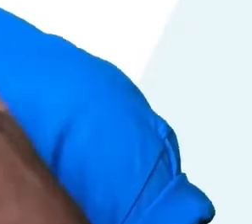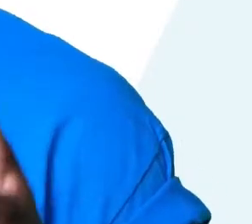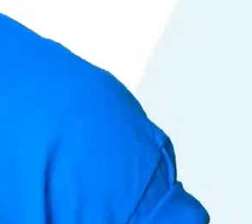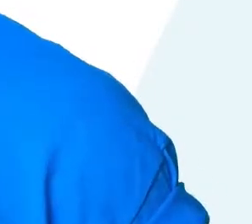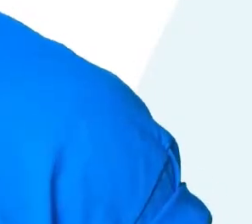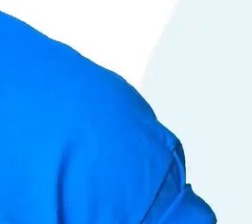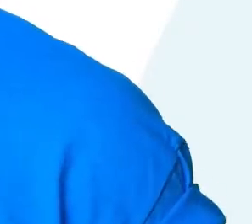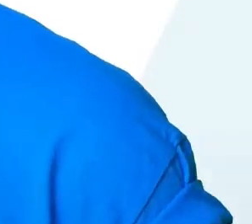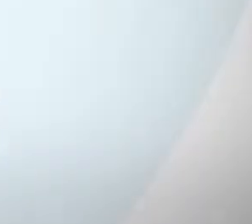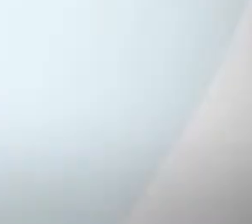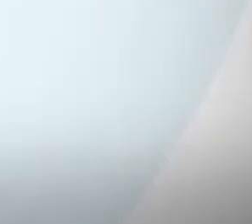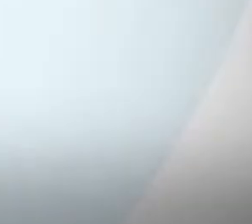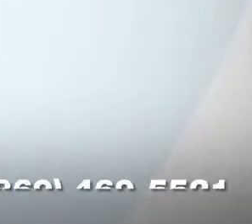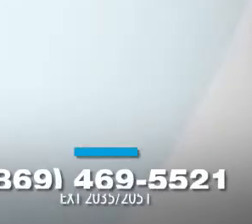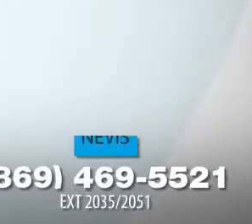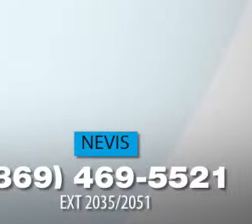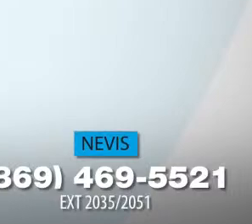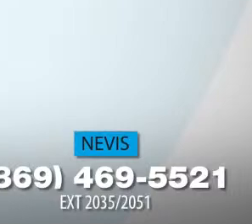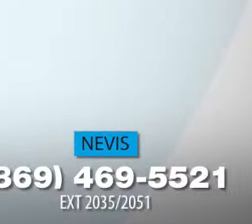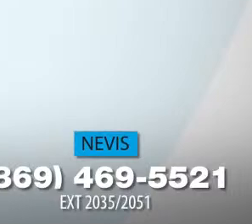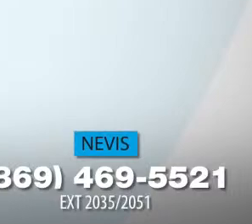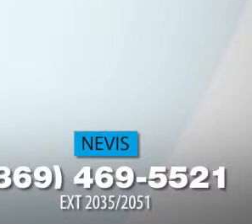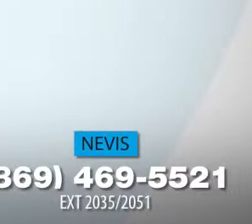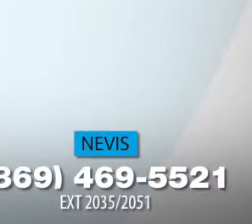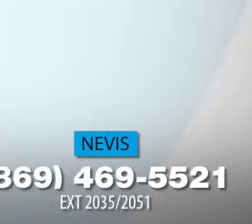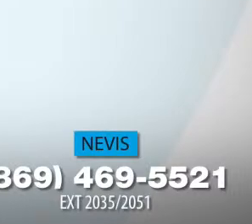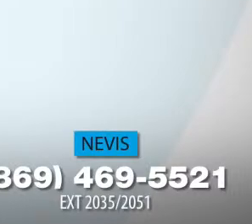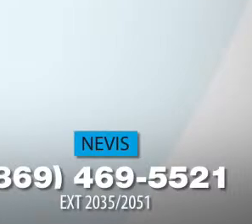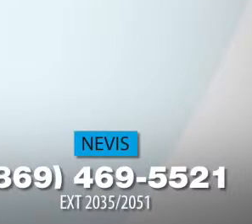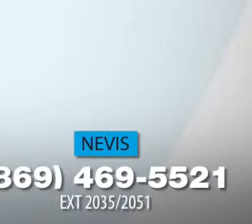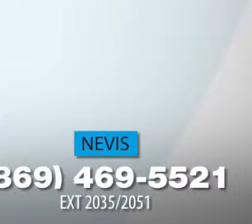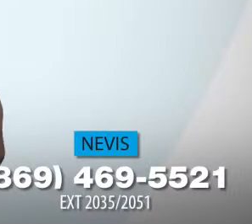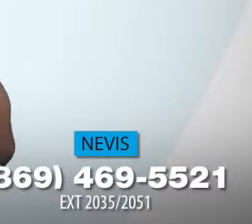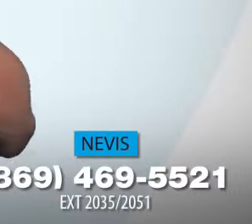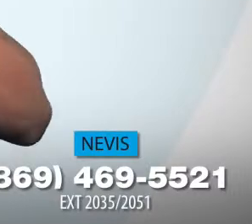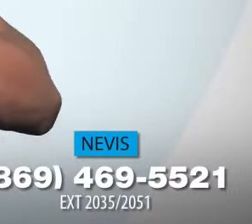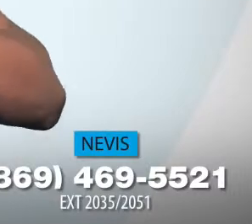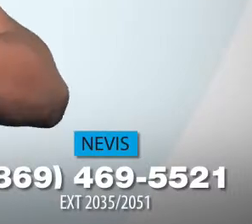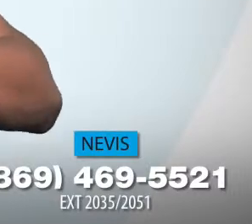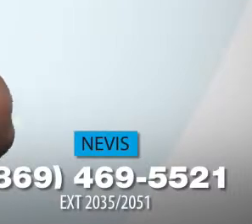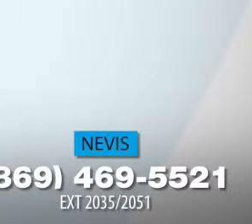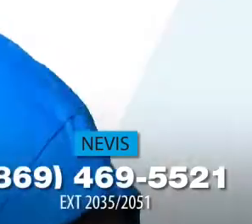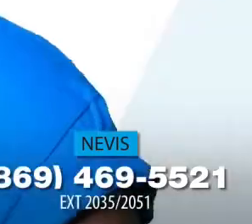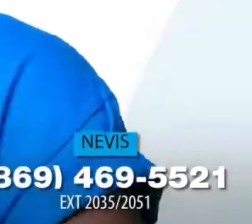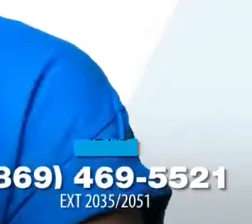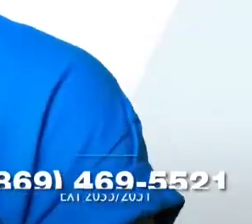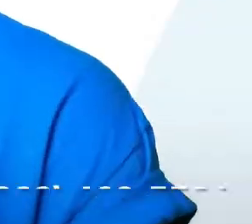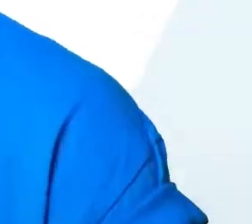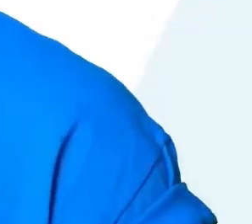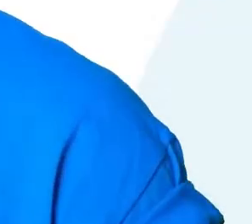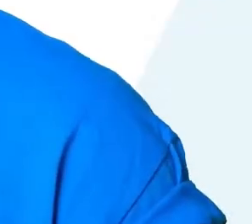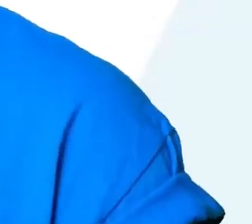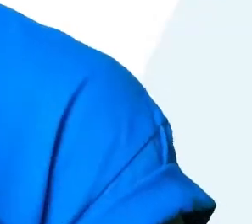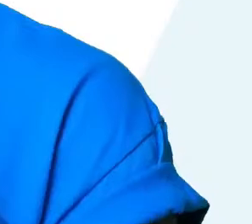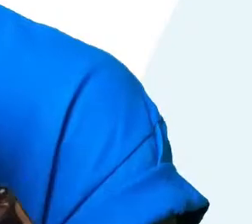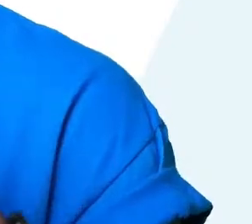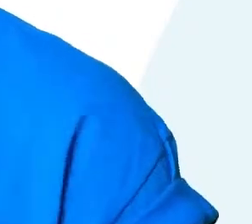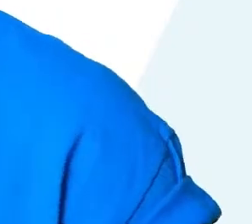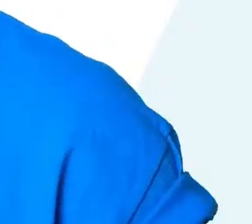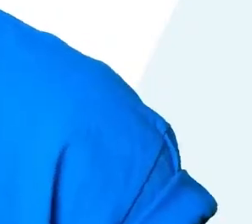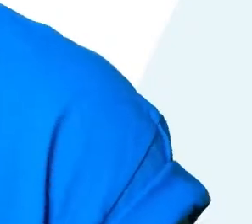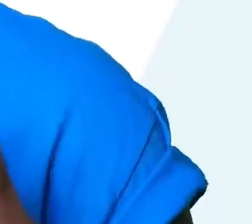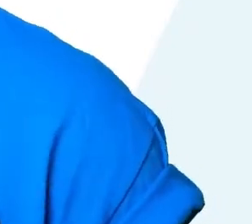to be vaccinated. Or you can contact the Ministry of Health at any one of these numbers down below. Don't be discouraged by